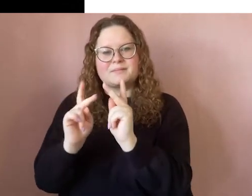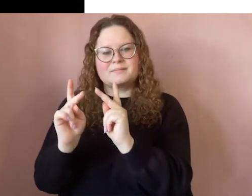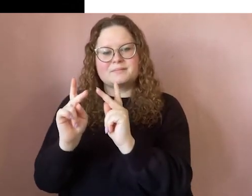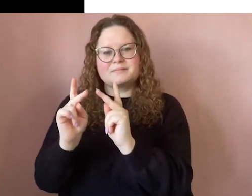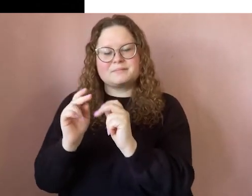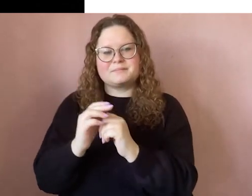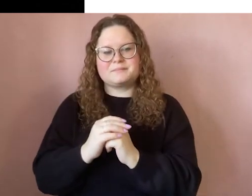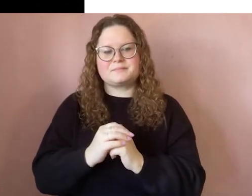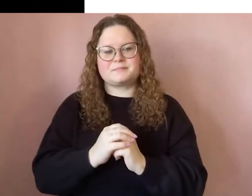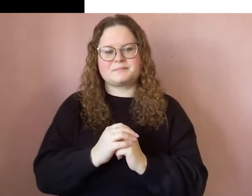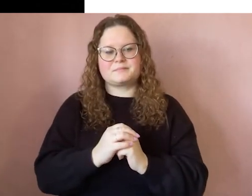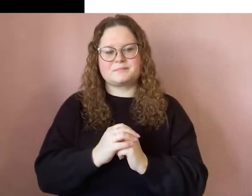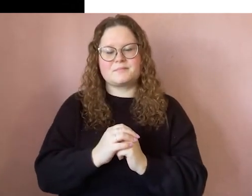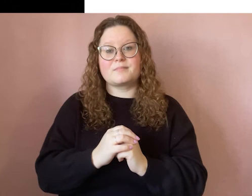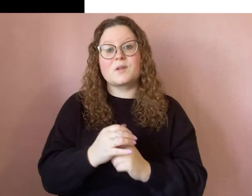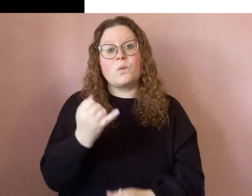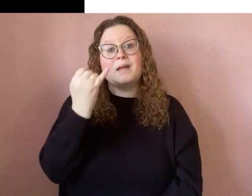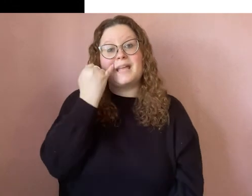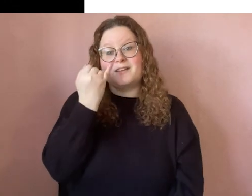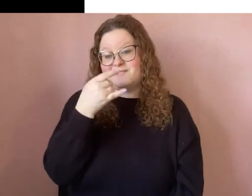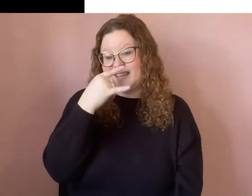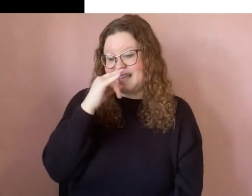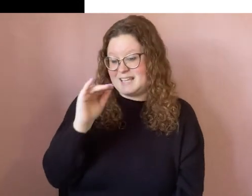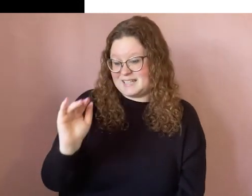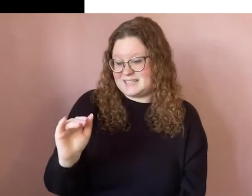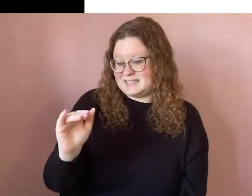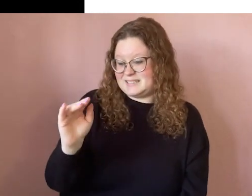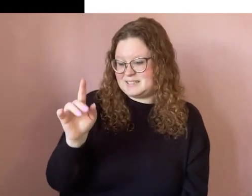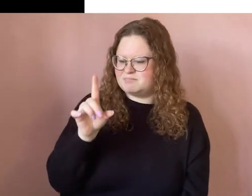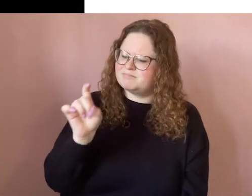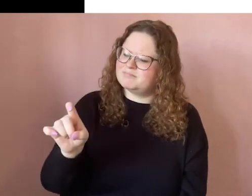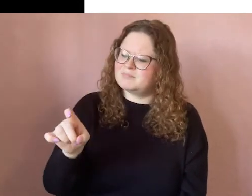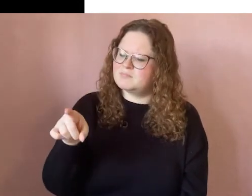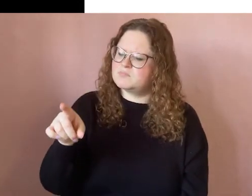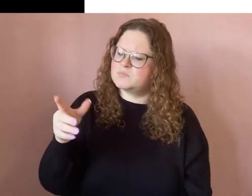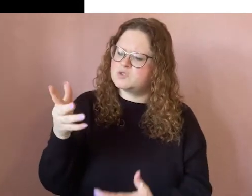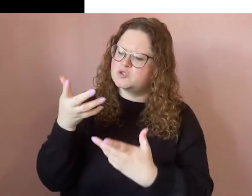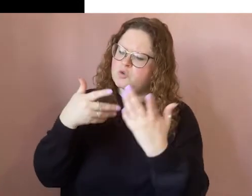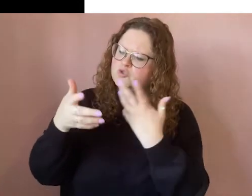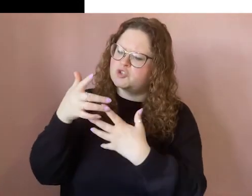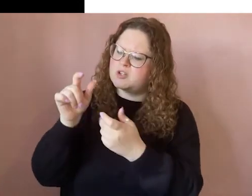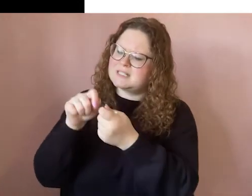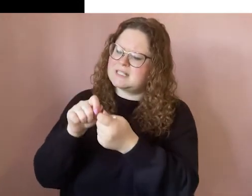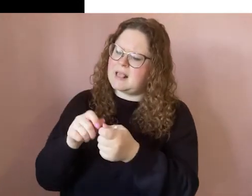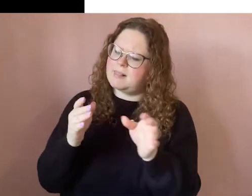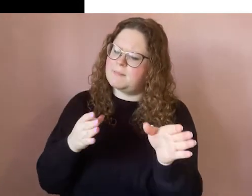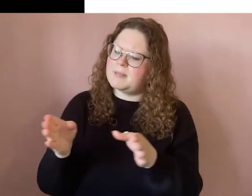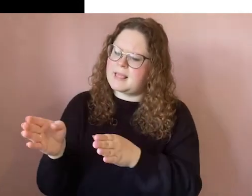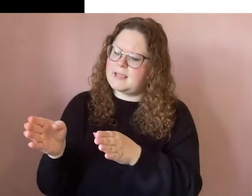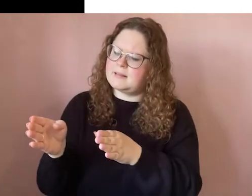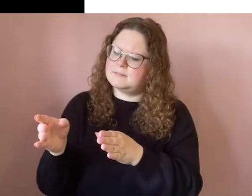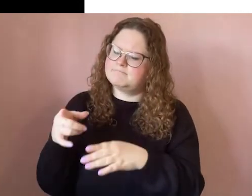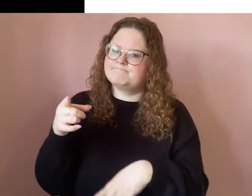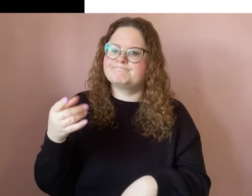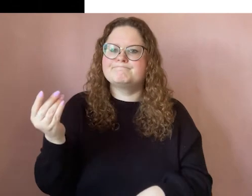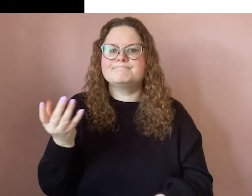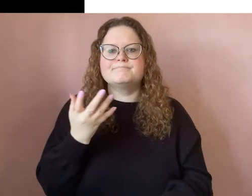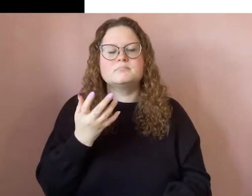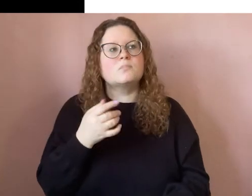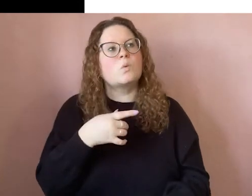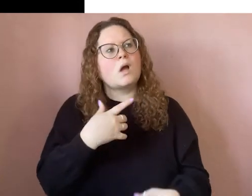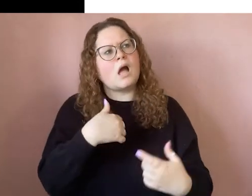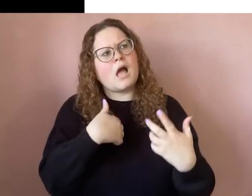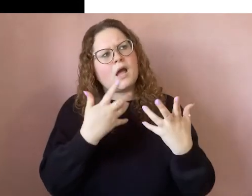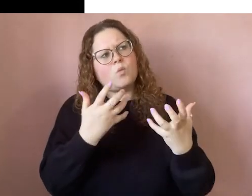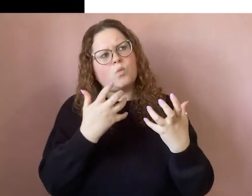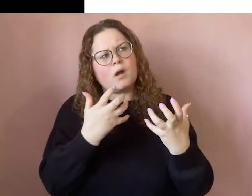But what I am saying is that let's take the social distancing and all that went into the